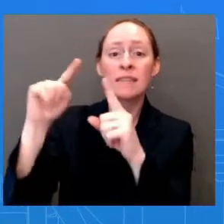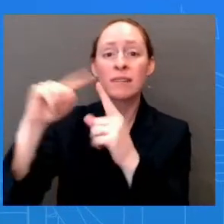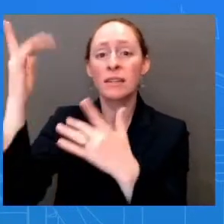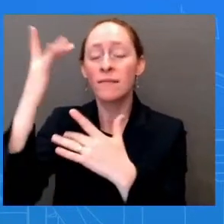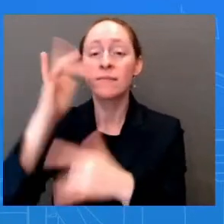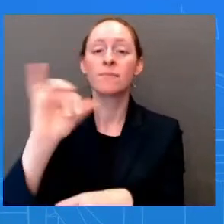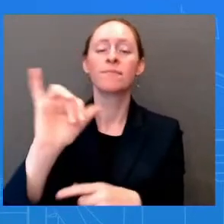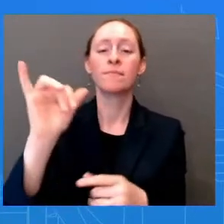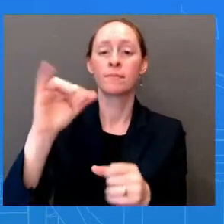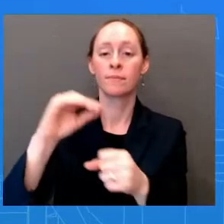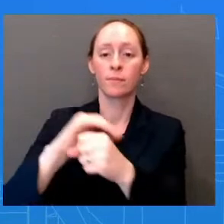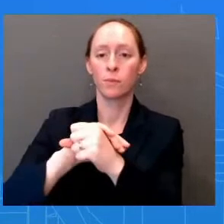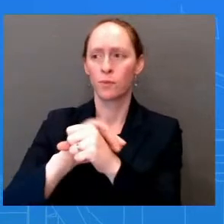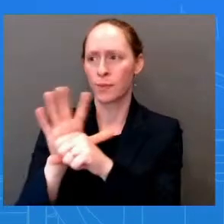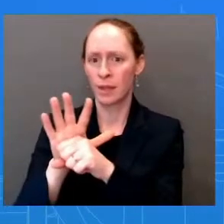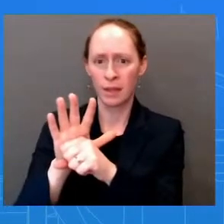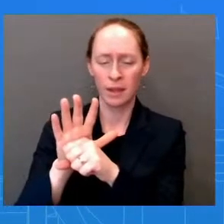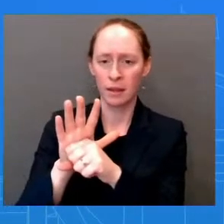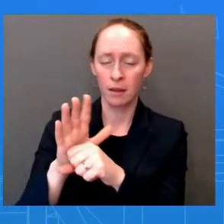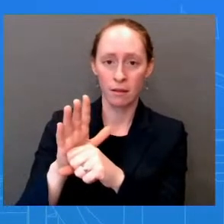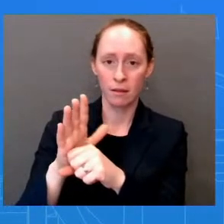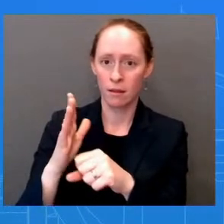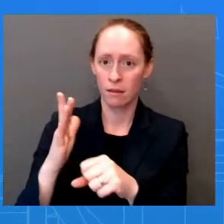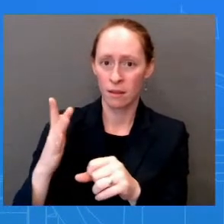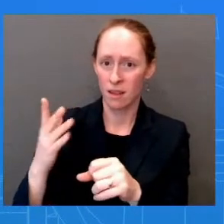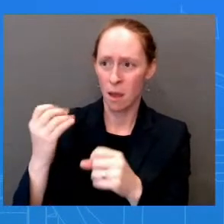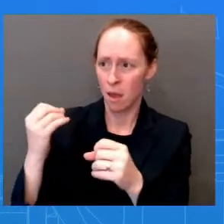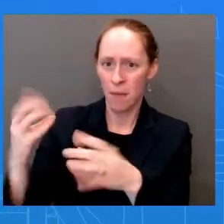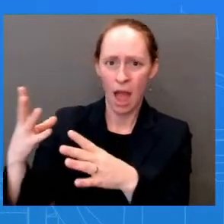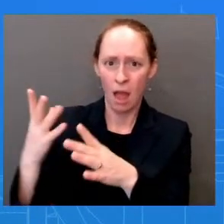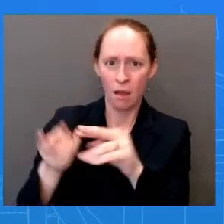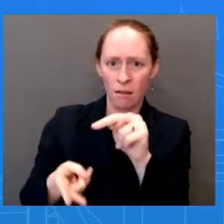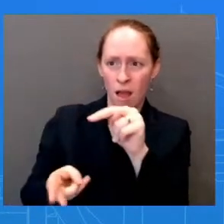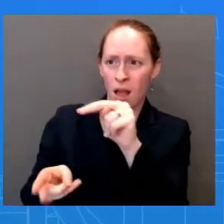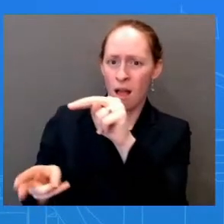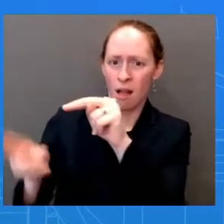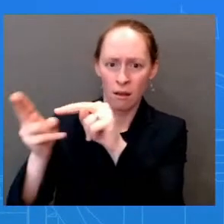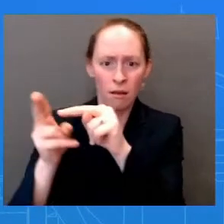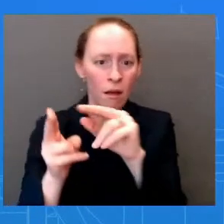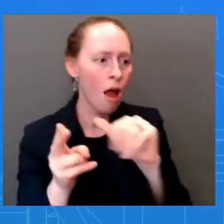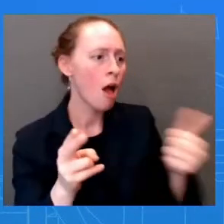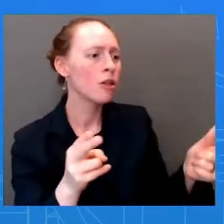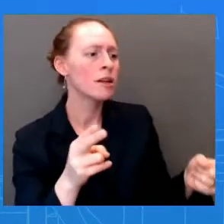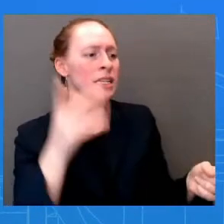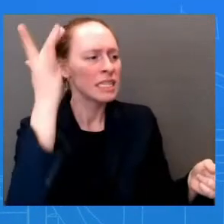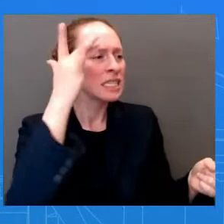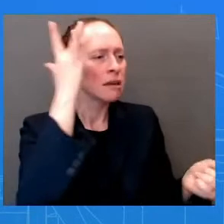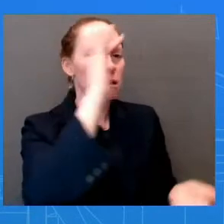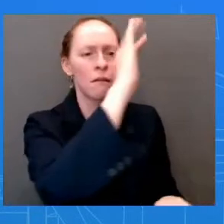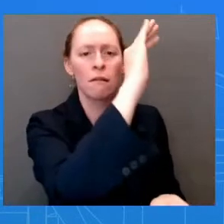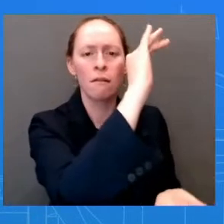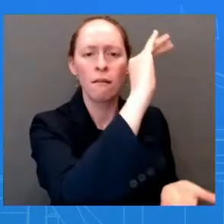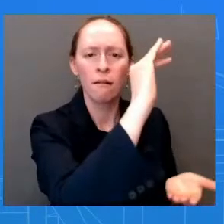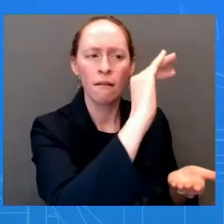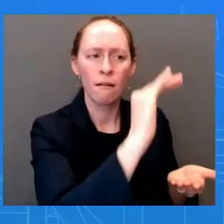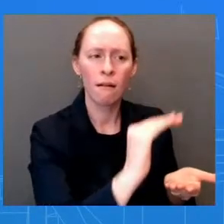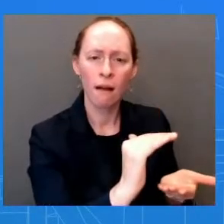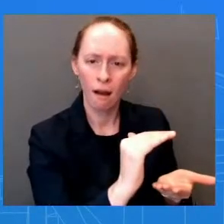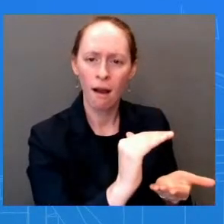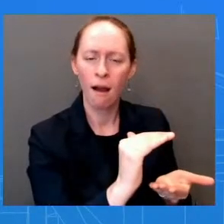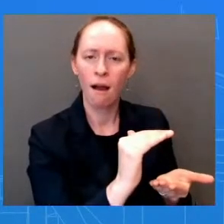were very, very low compared to other years. When you now open up in society, people now maybe